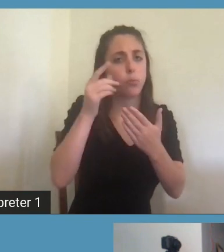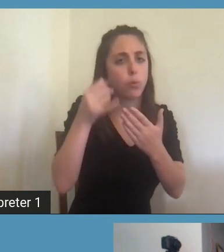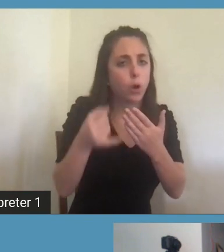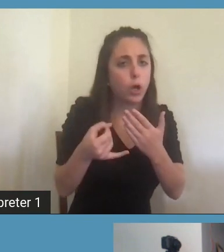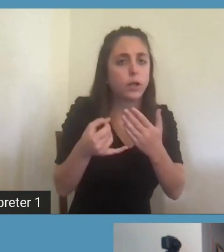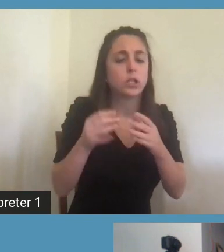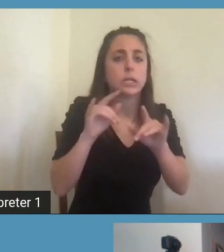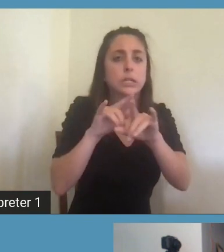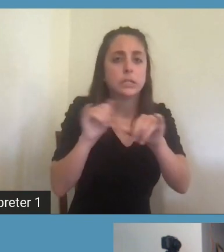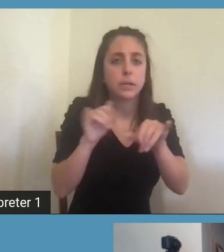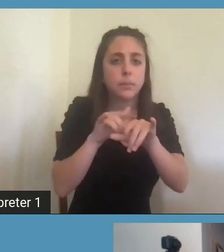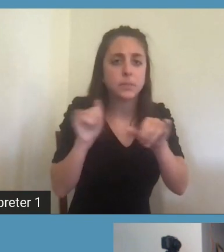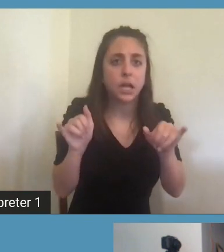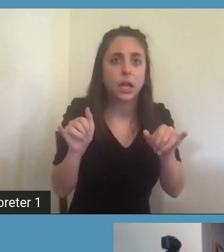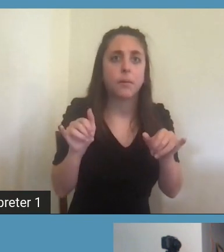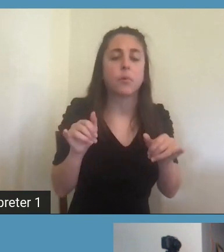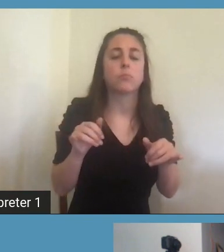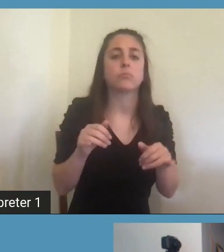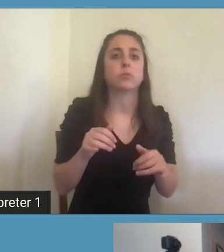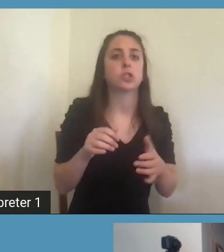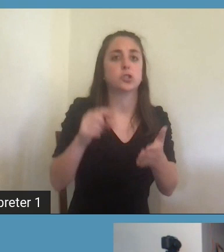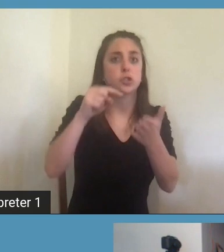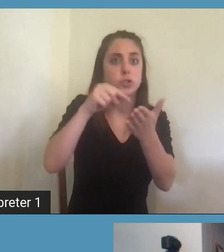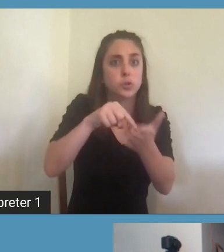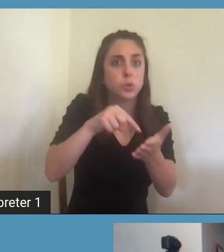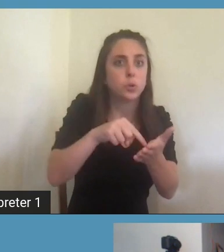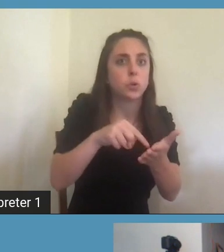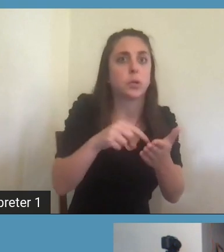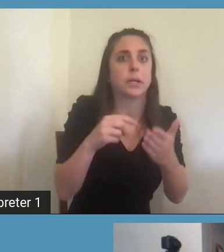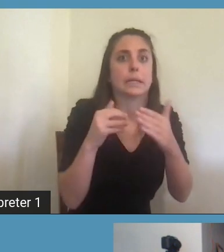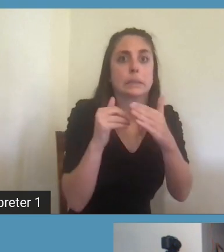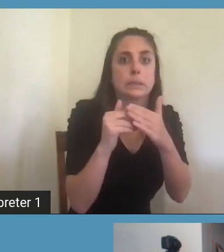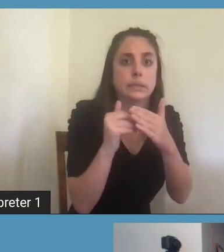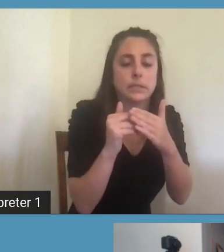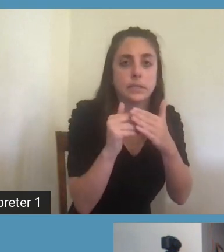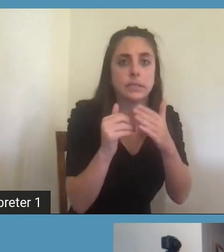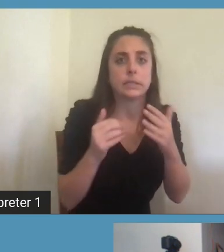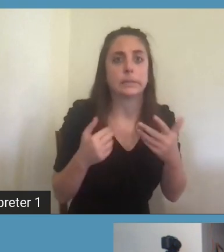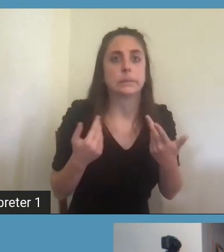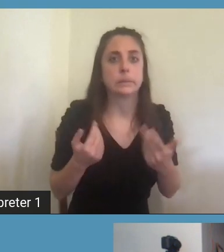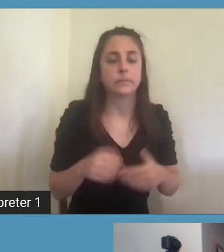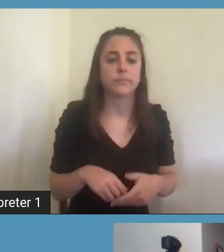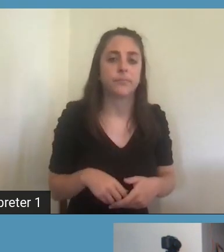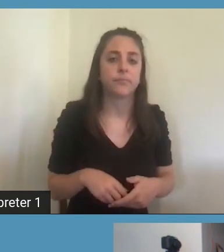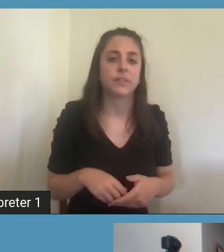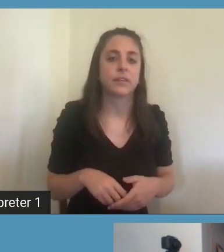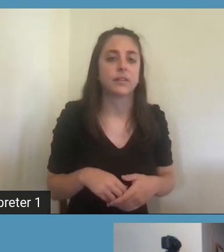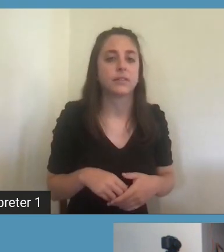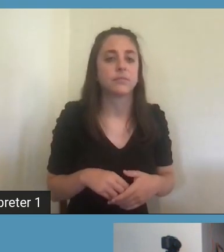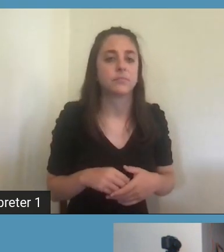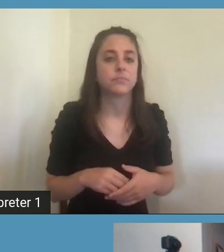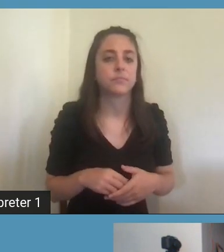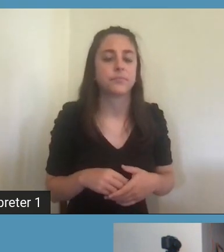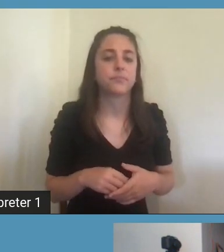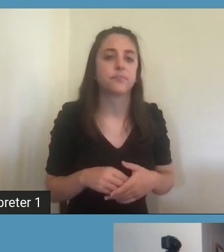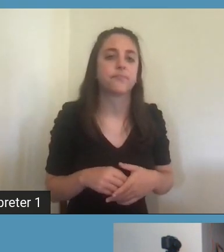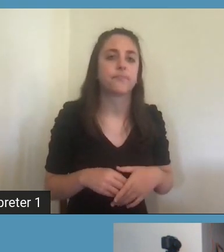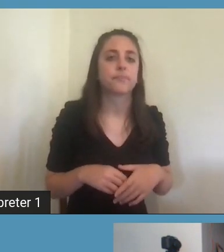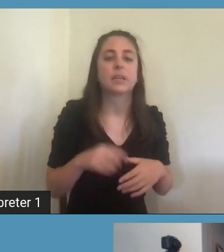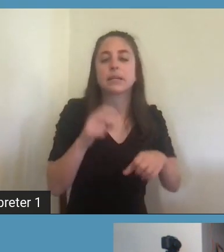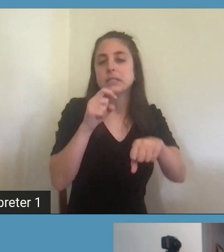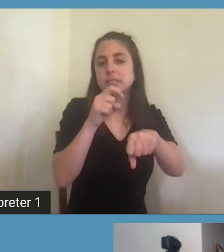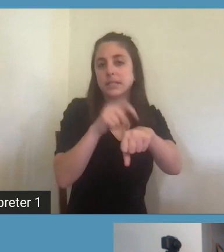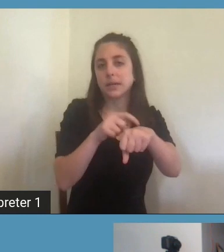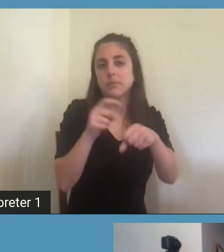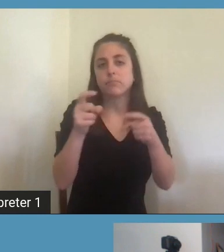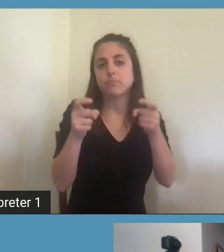then, they're all due right here before this major exhibit goes live. So I have to manage my time pretty